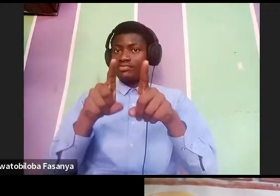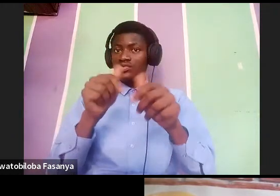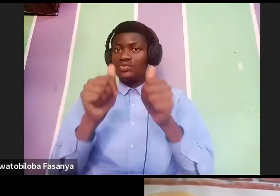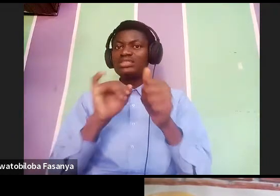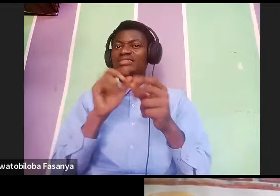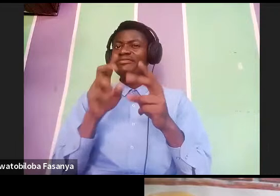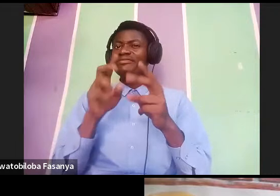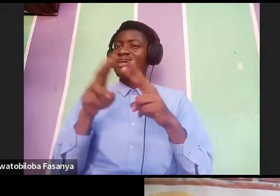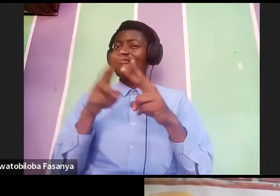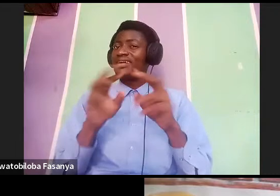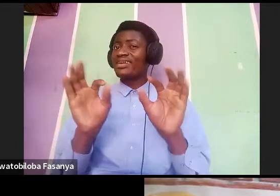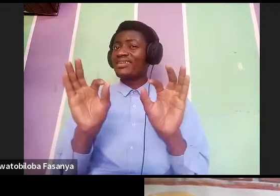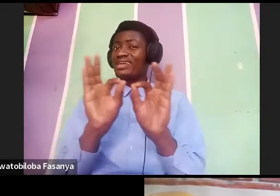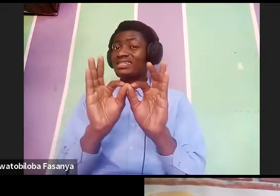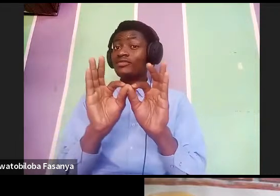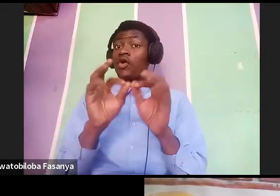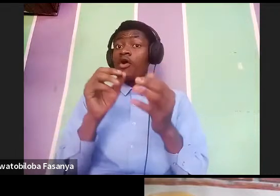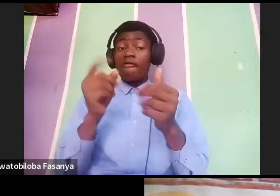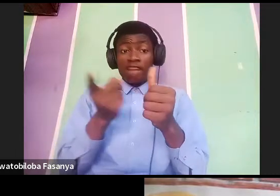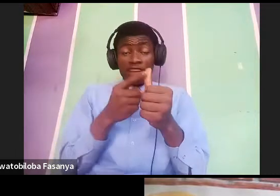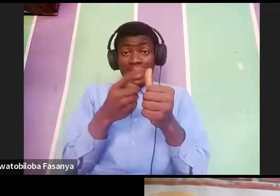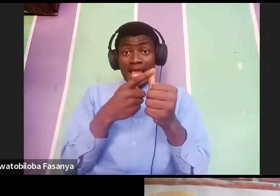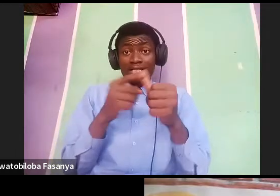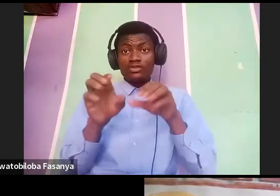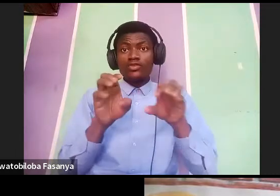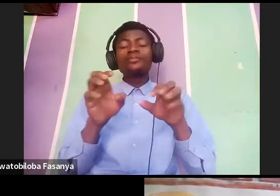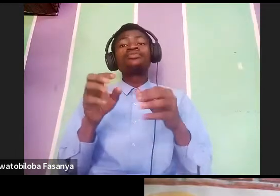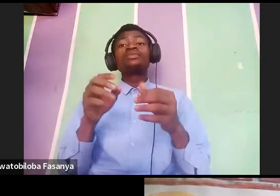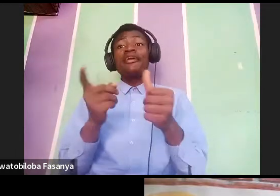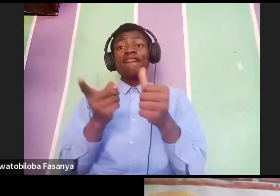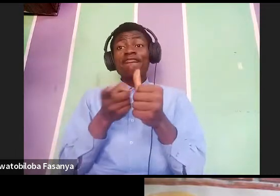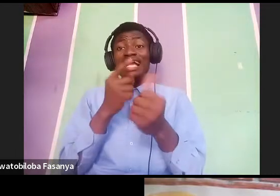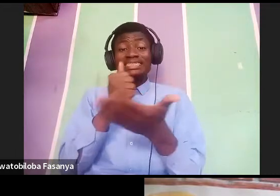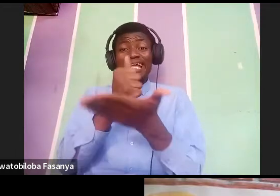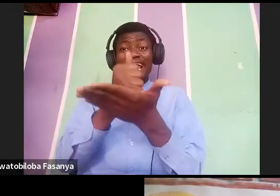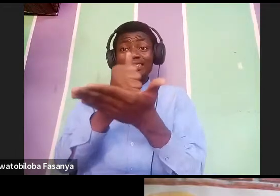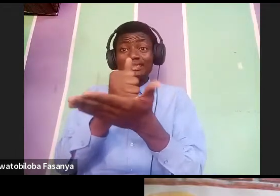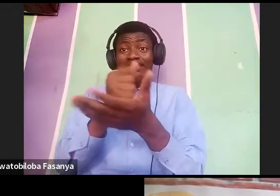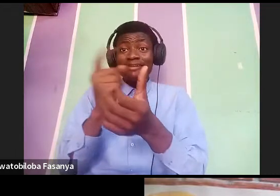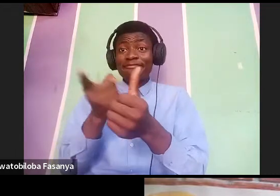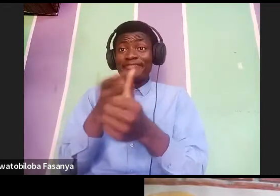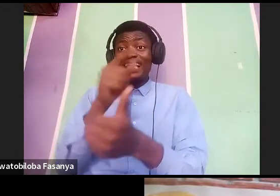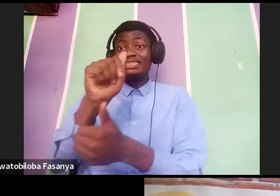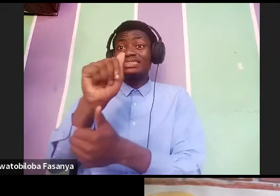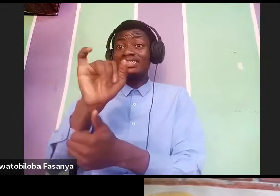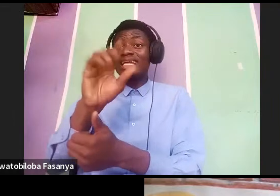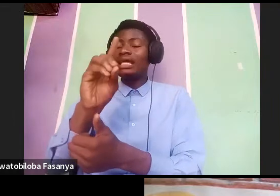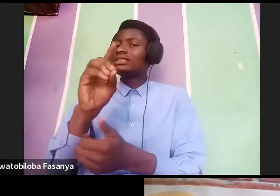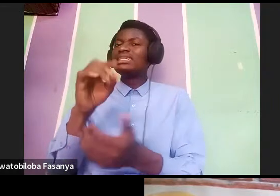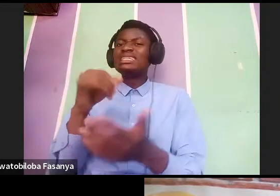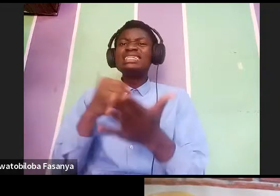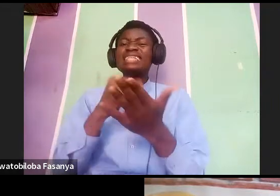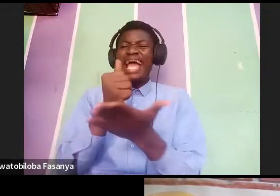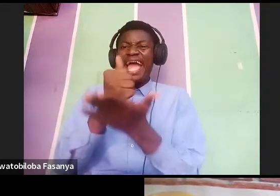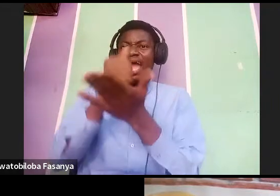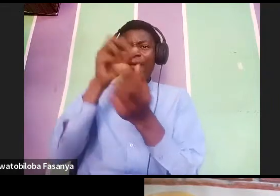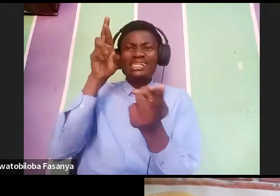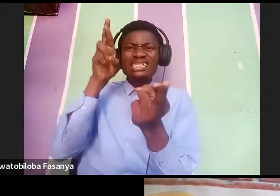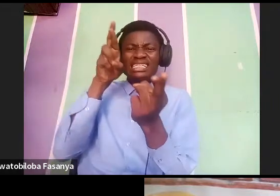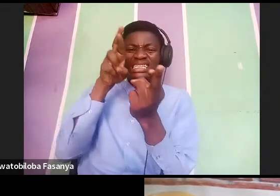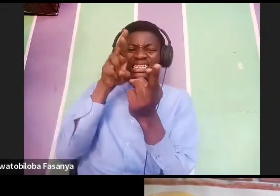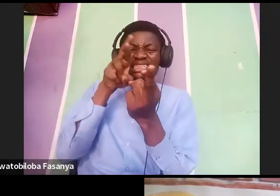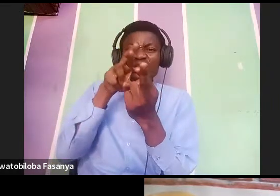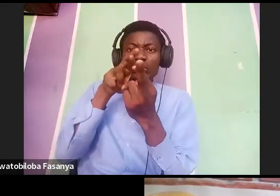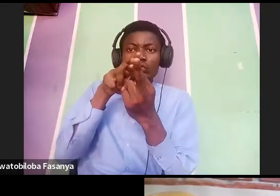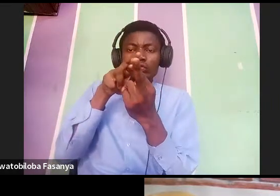because one thing that first aid does is that it reduces the severity of any form of illness. Meaning, if it would have gone maybe on a scale of